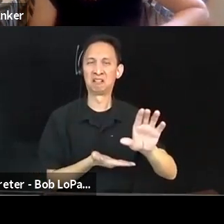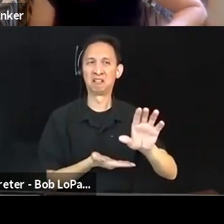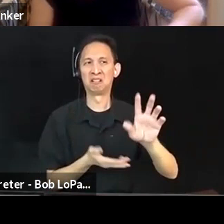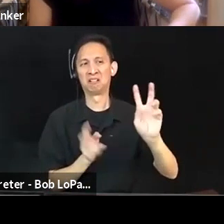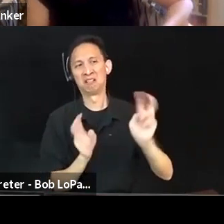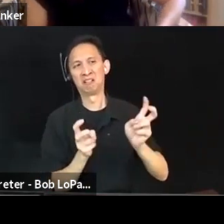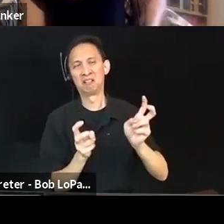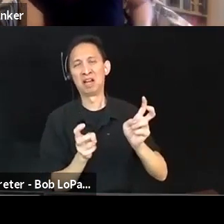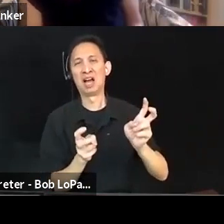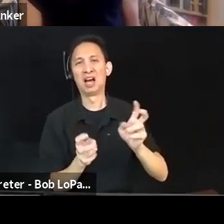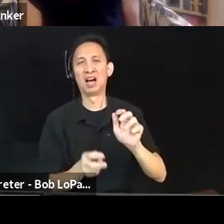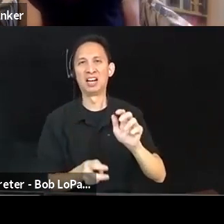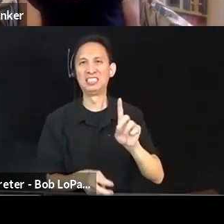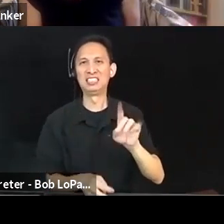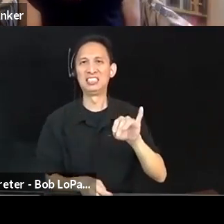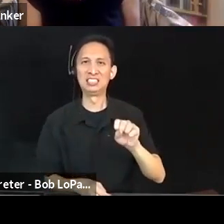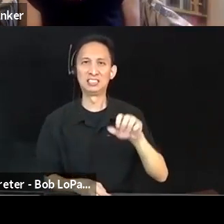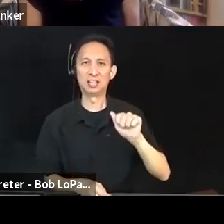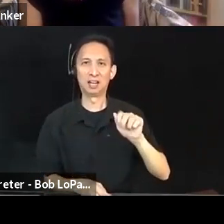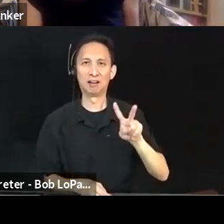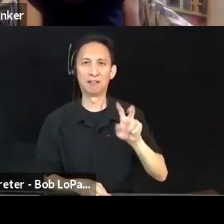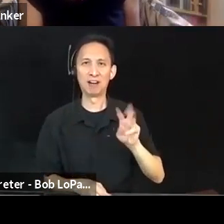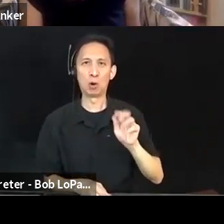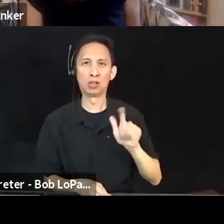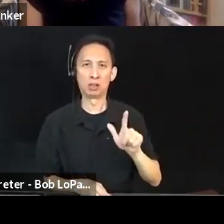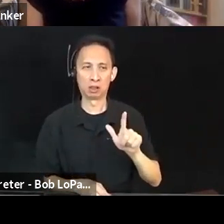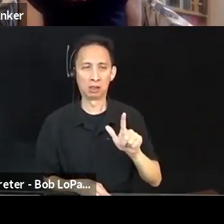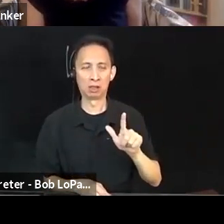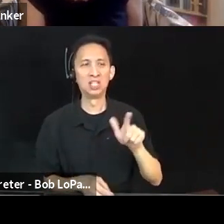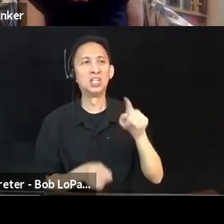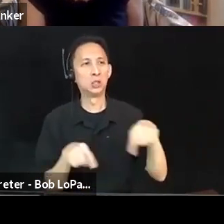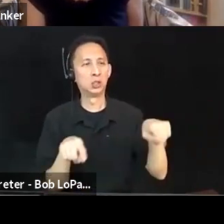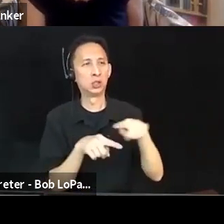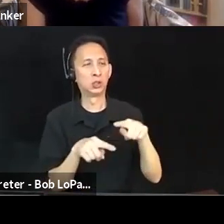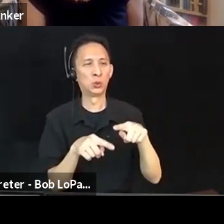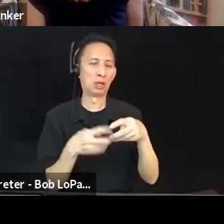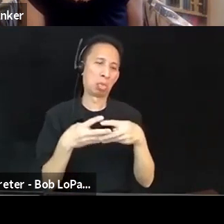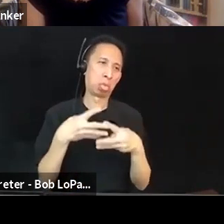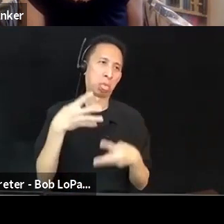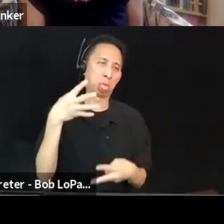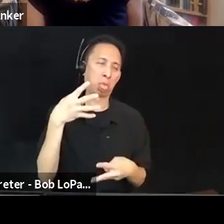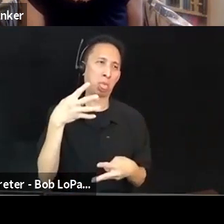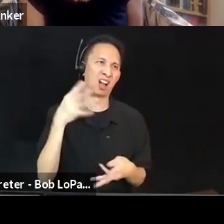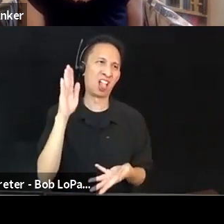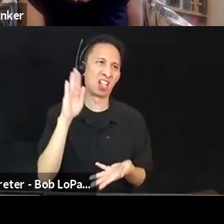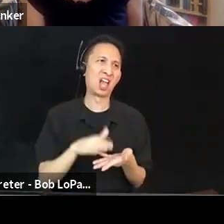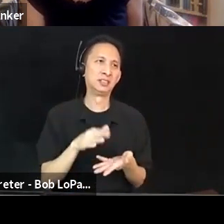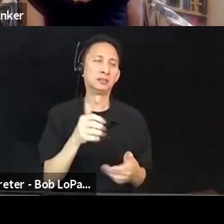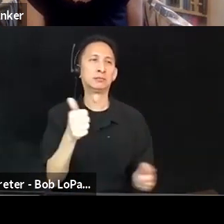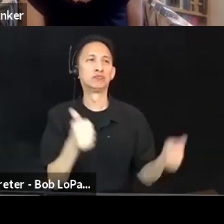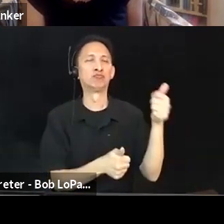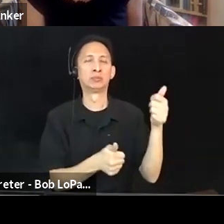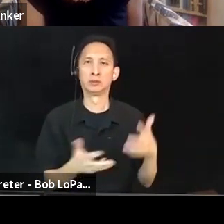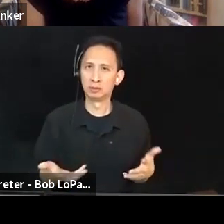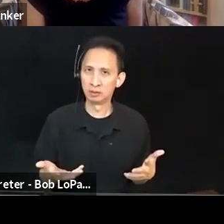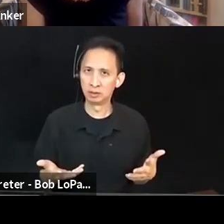part, which continues the conditions of resentment and resentment that